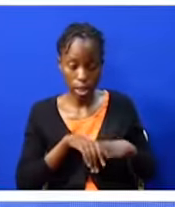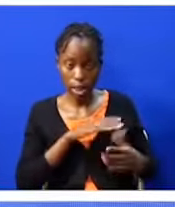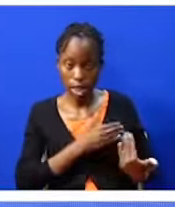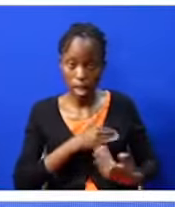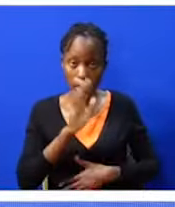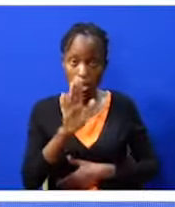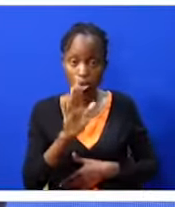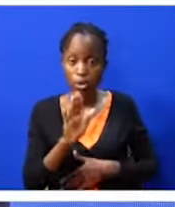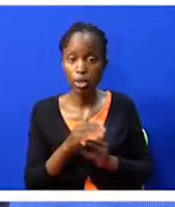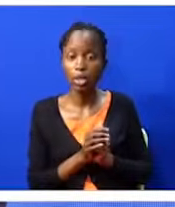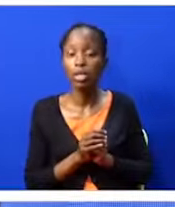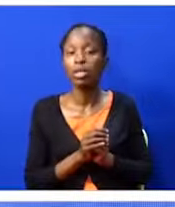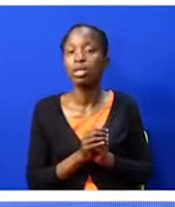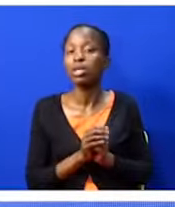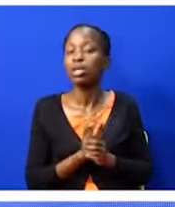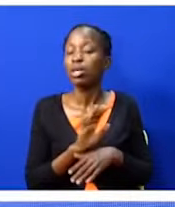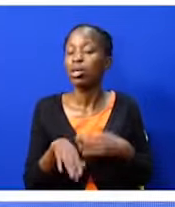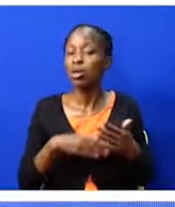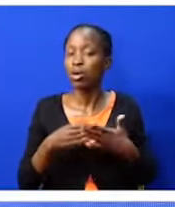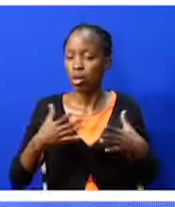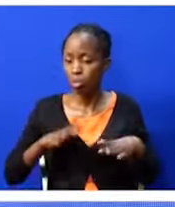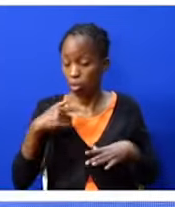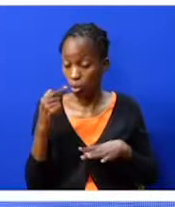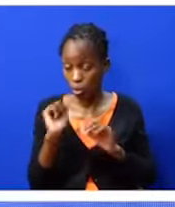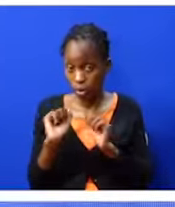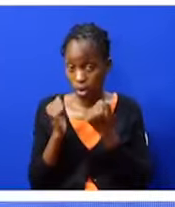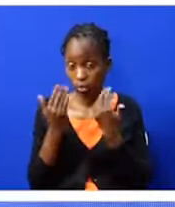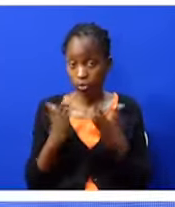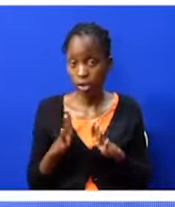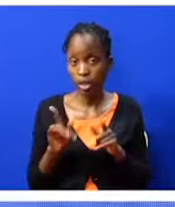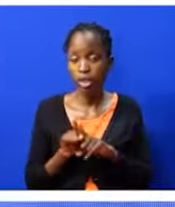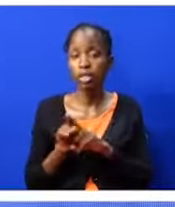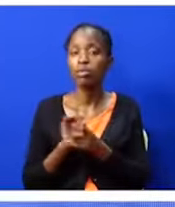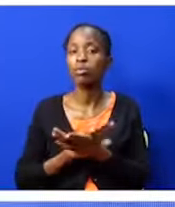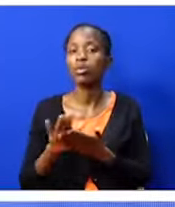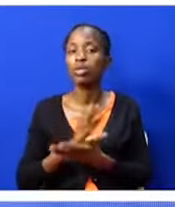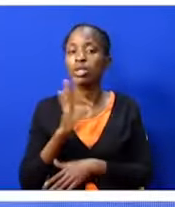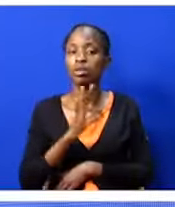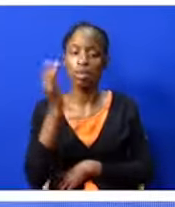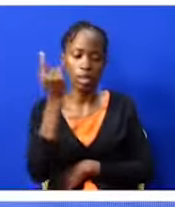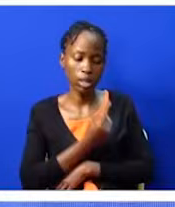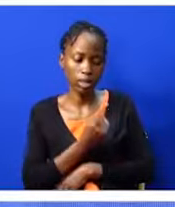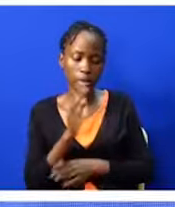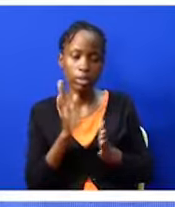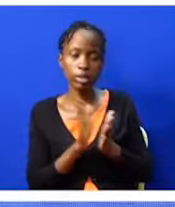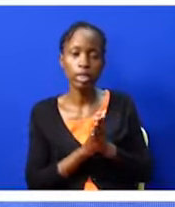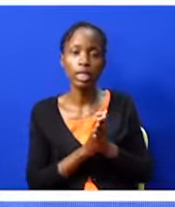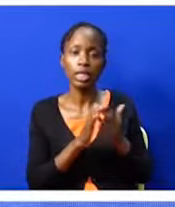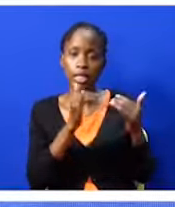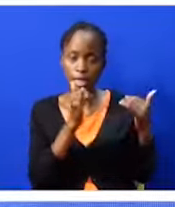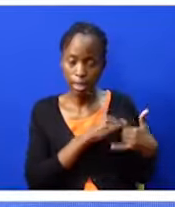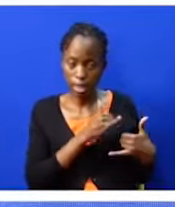lives, all the believers receive the Holy Spirit. The Holy Spirit lives in all